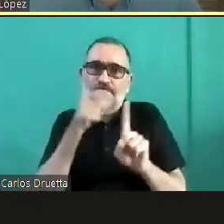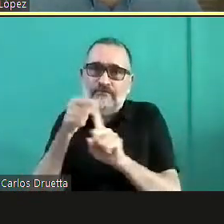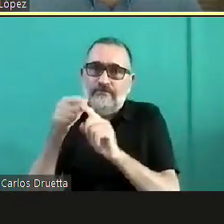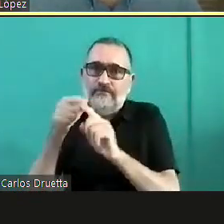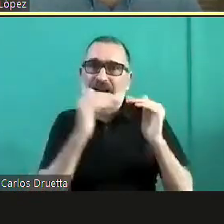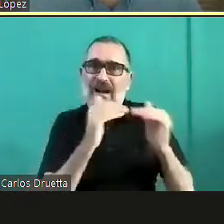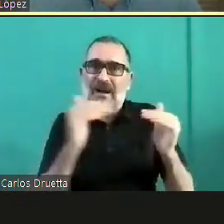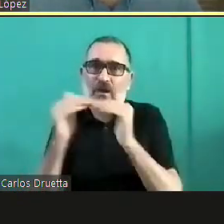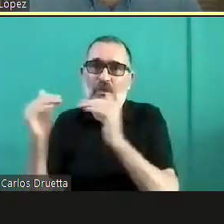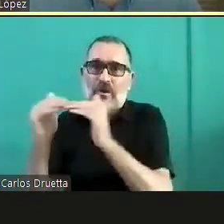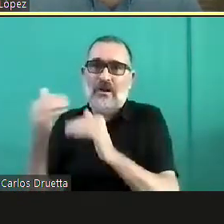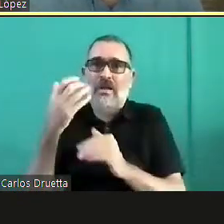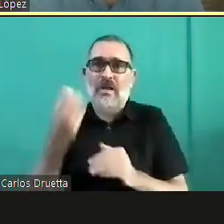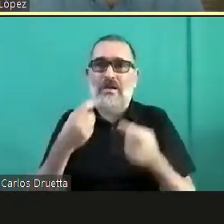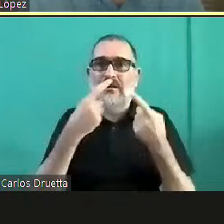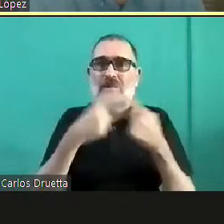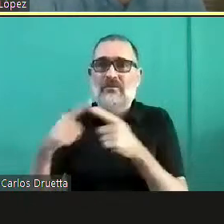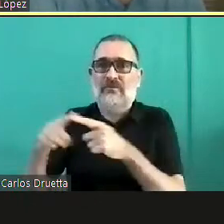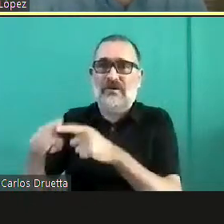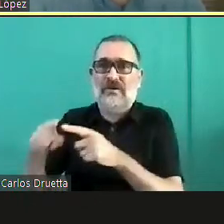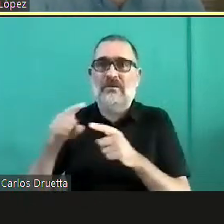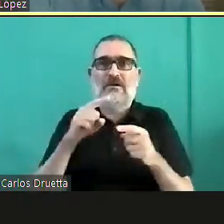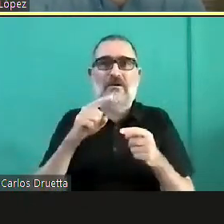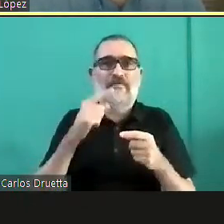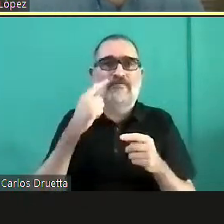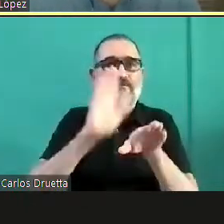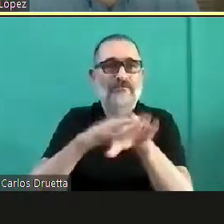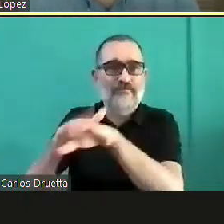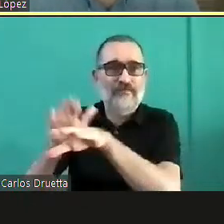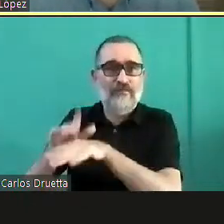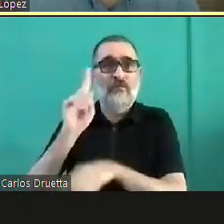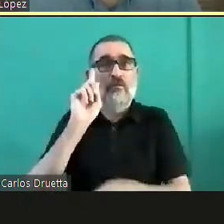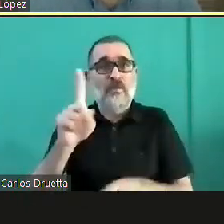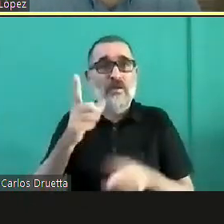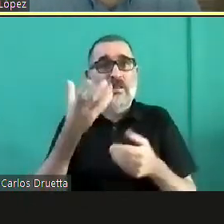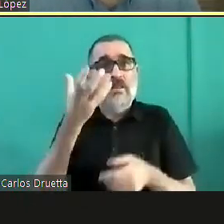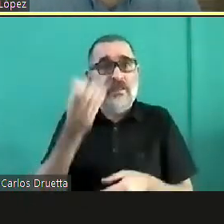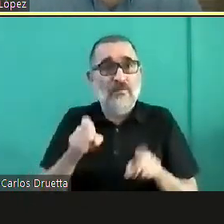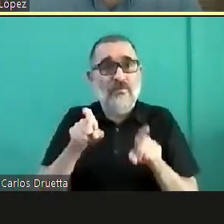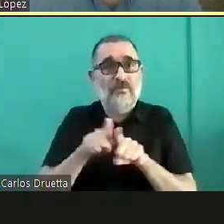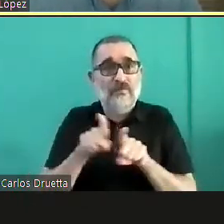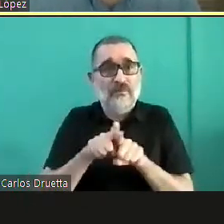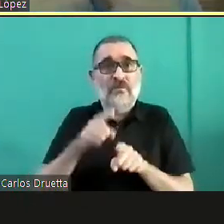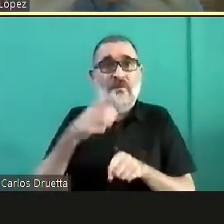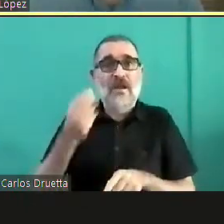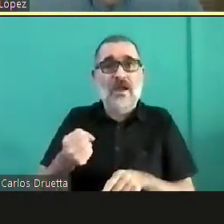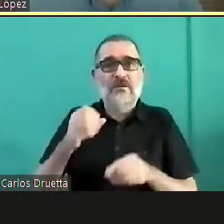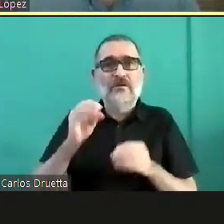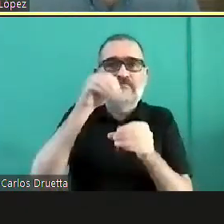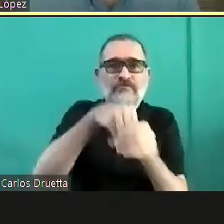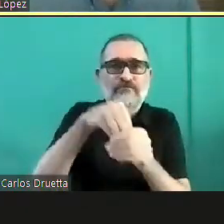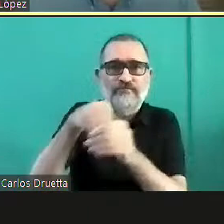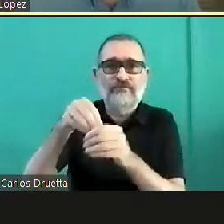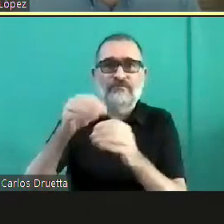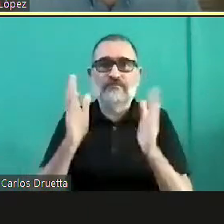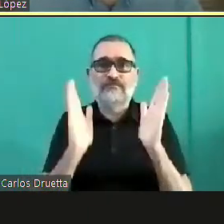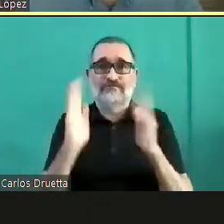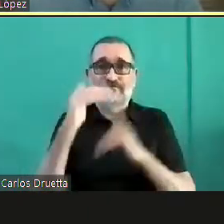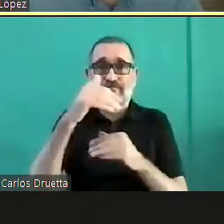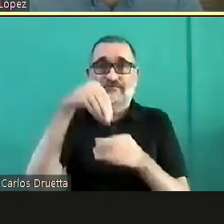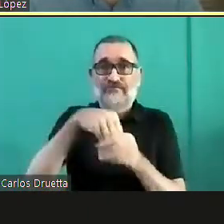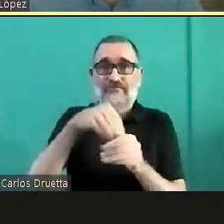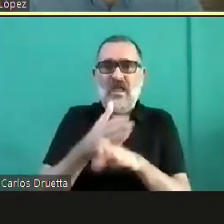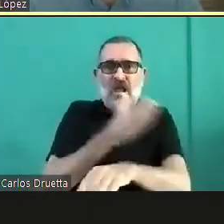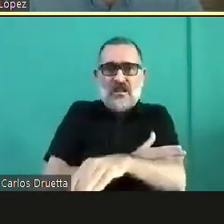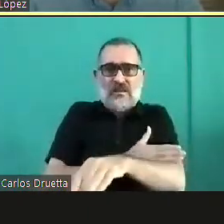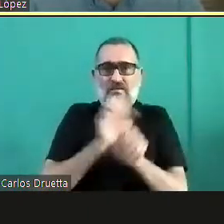from industry generally and on a global level, trying to postpone the imposition